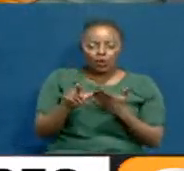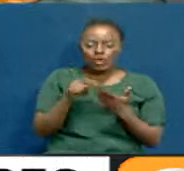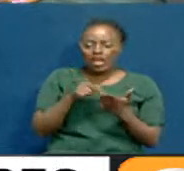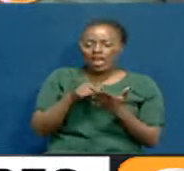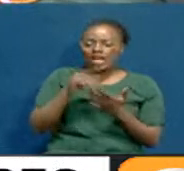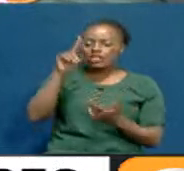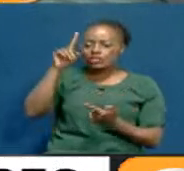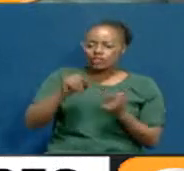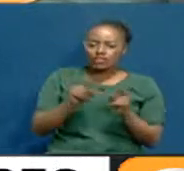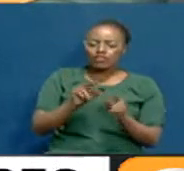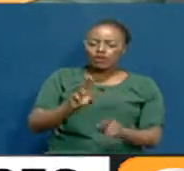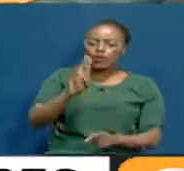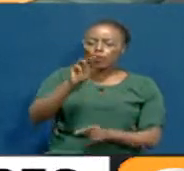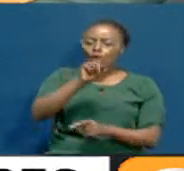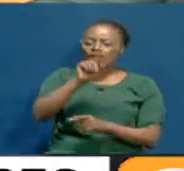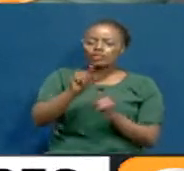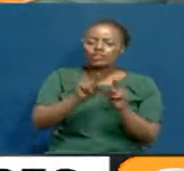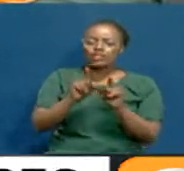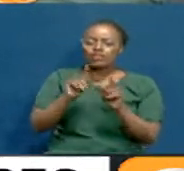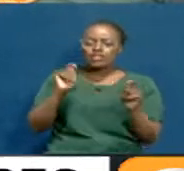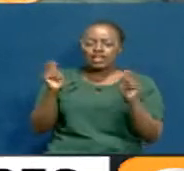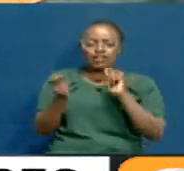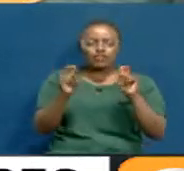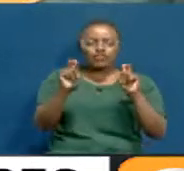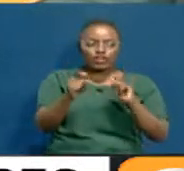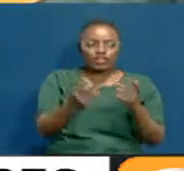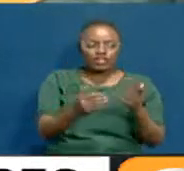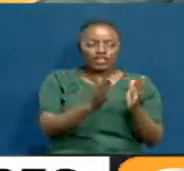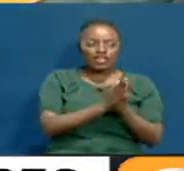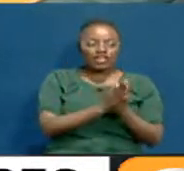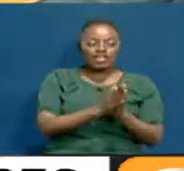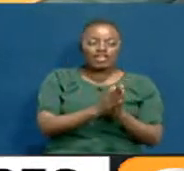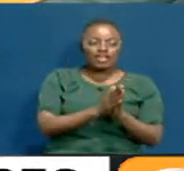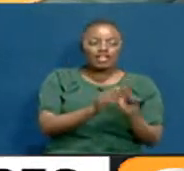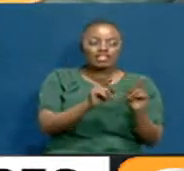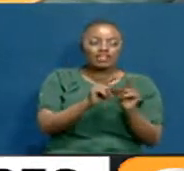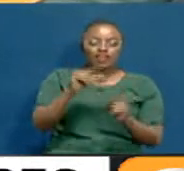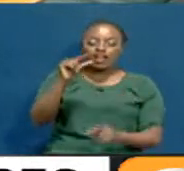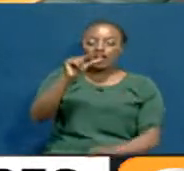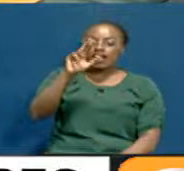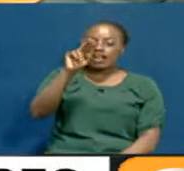just like we have Uwezo fund that is a revolving fund. Vicky, a grant